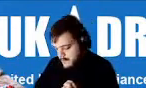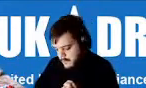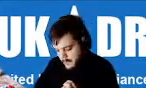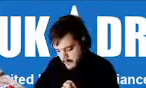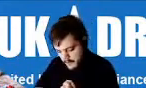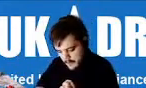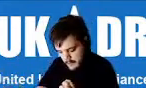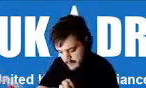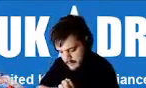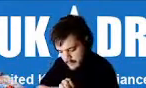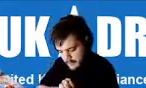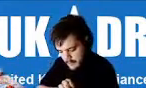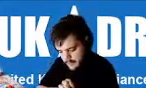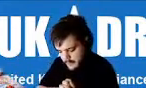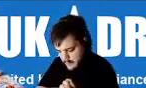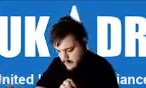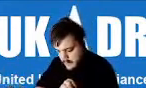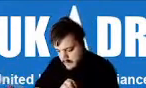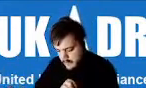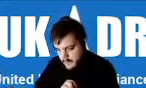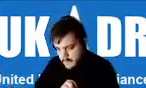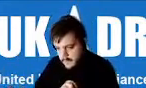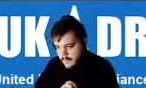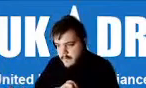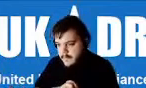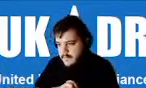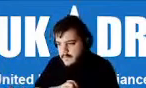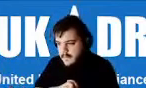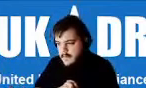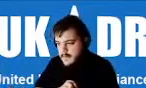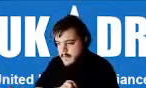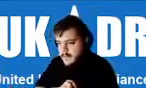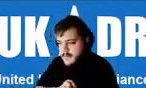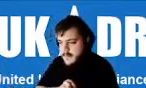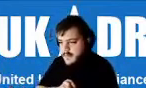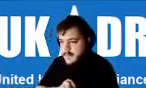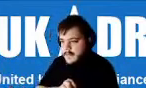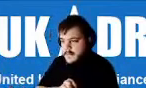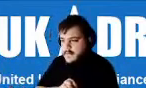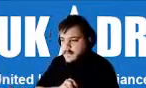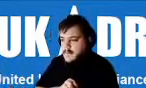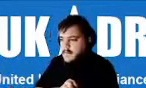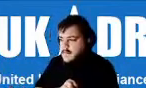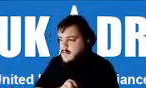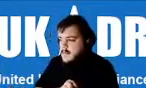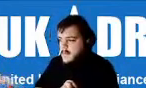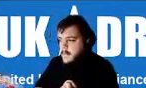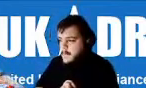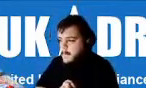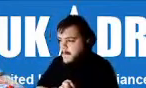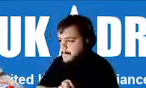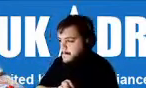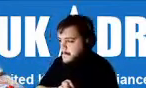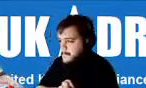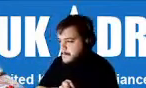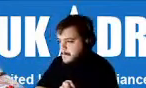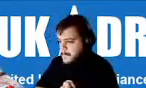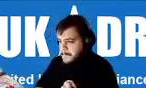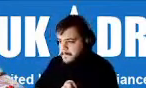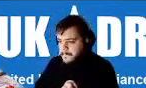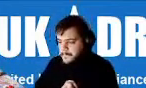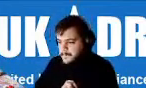a contact point if they're seeking the best UK science input, and a mechanism to communicate their needs to